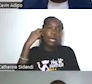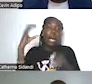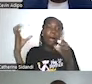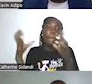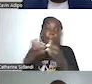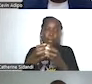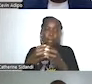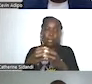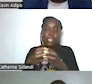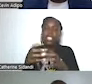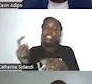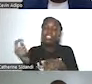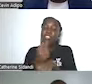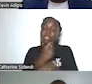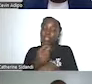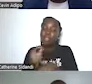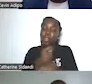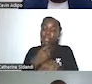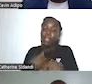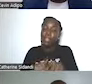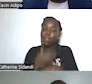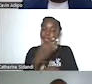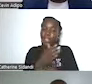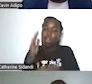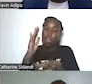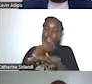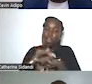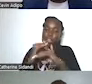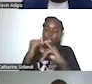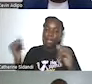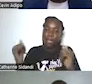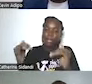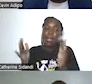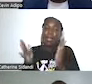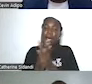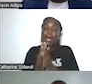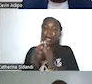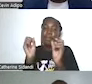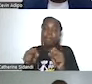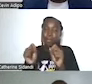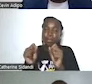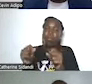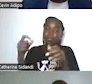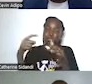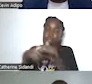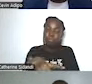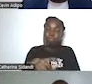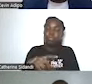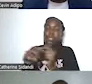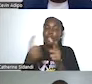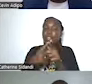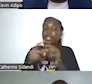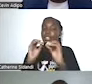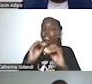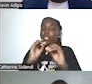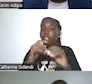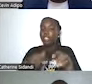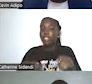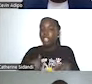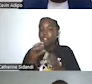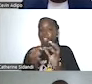company, their trainings are actually online. They own an LMS where you can log in and self-pace and teach yourself. And